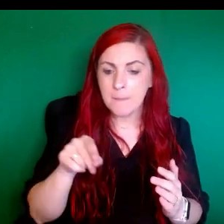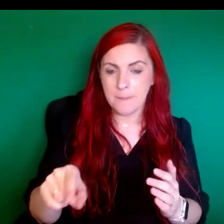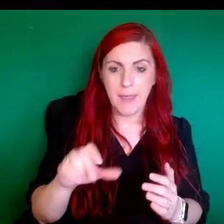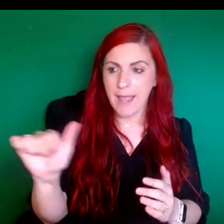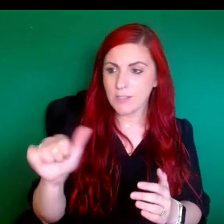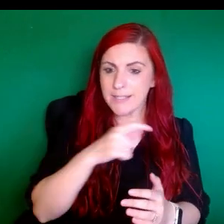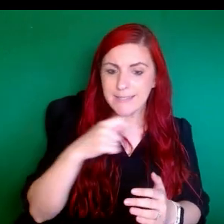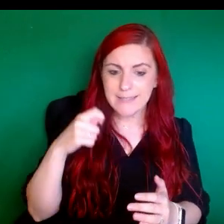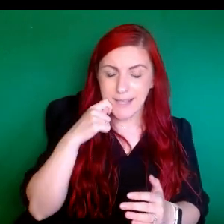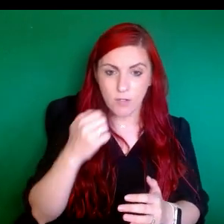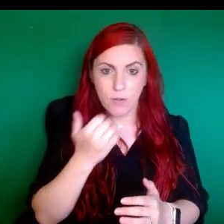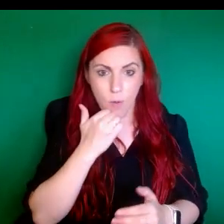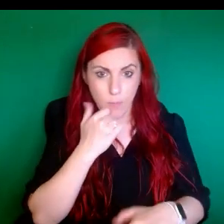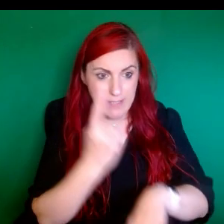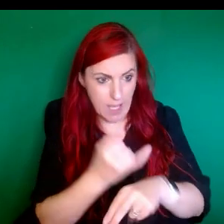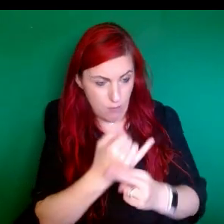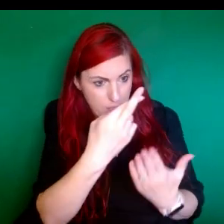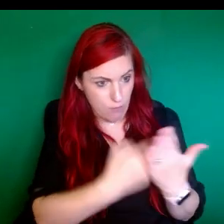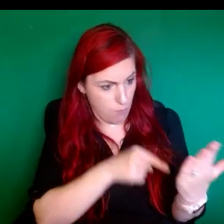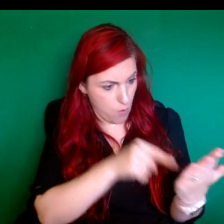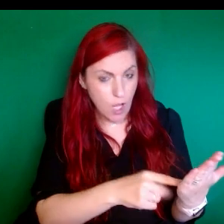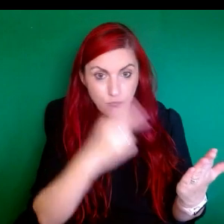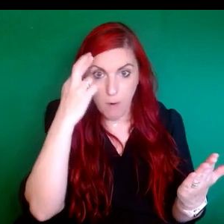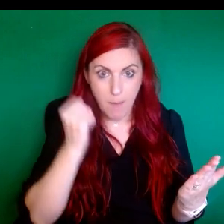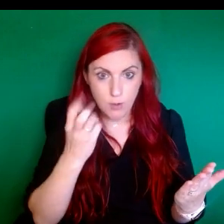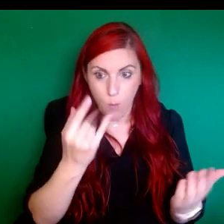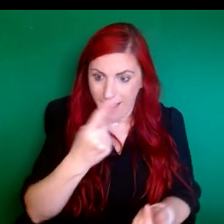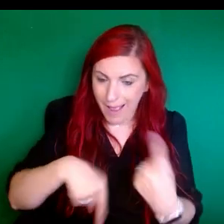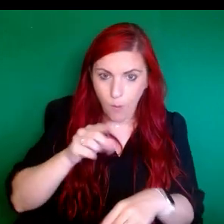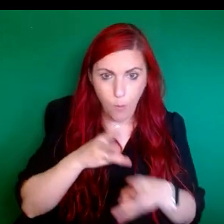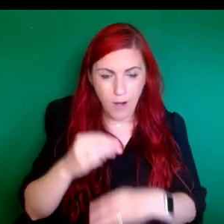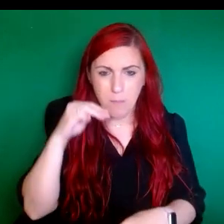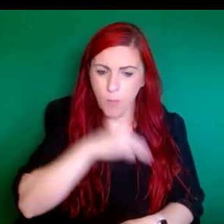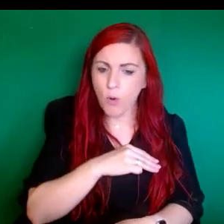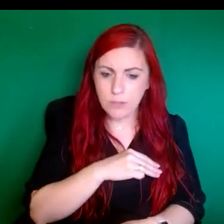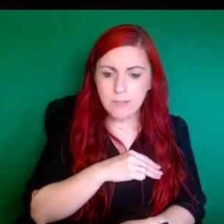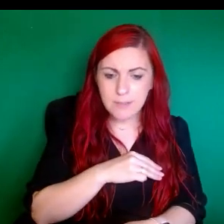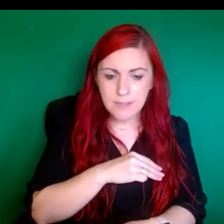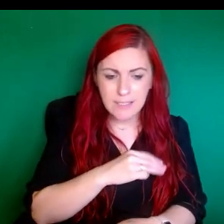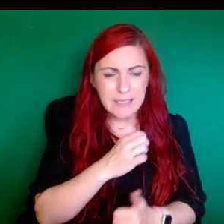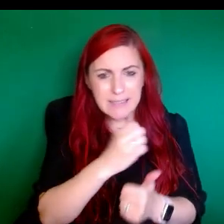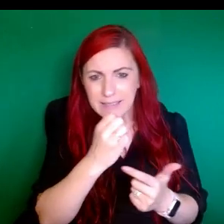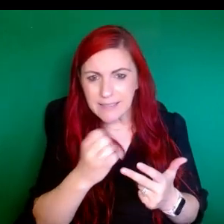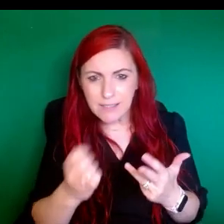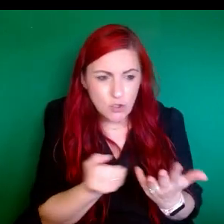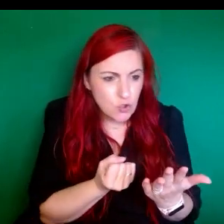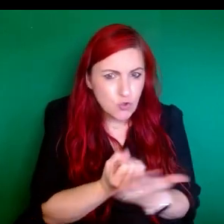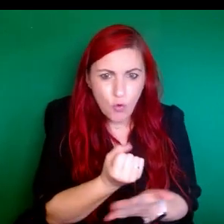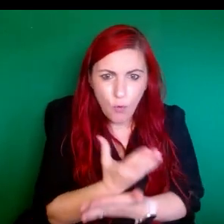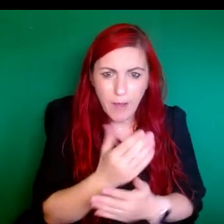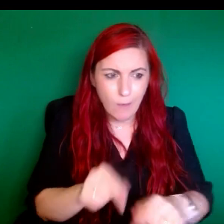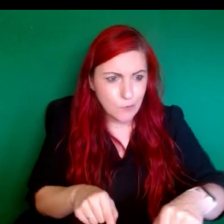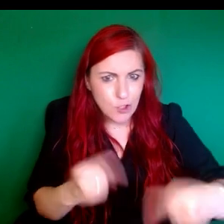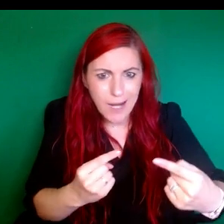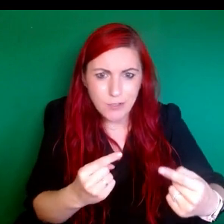of why our work is so vital. Each story of overcoming adversity and finding hope in despair is testament to the strength